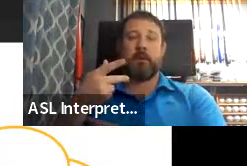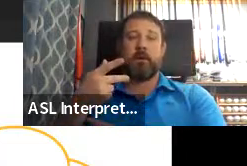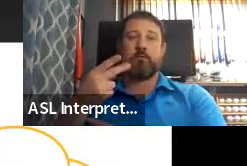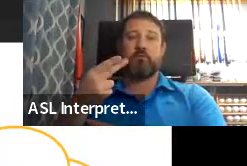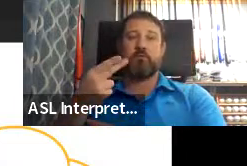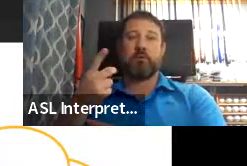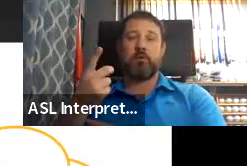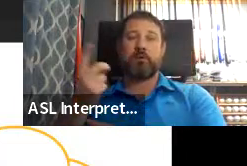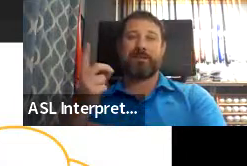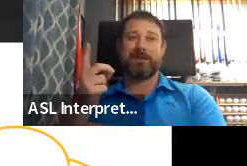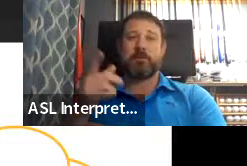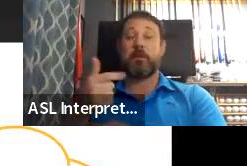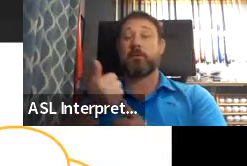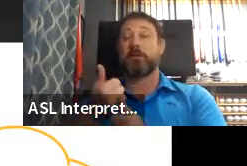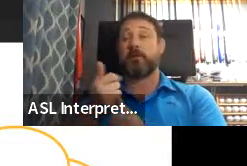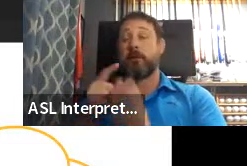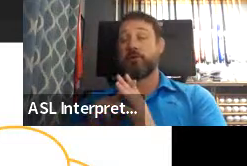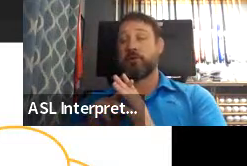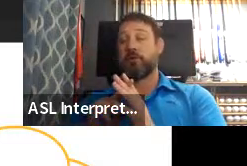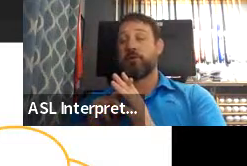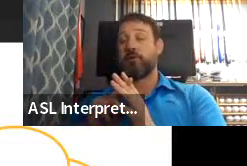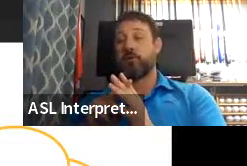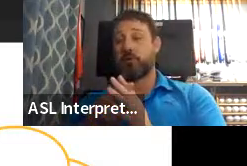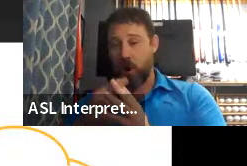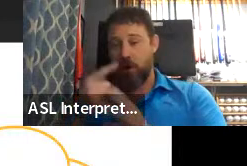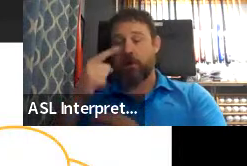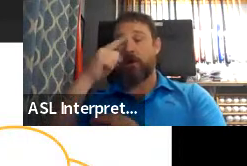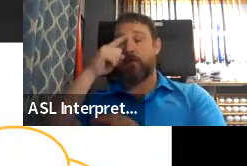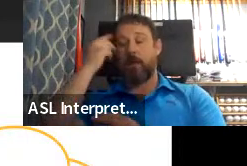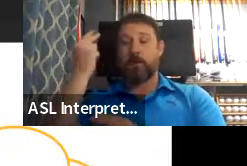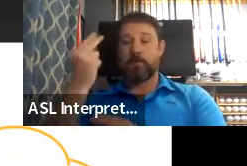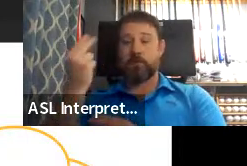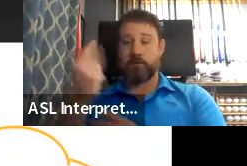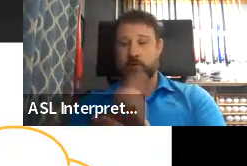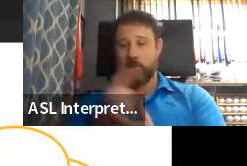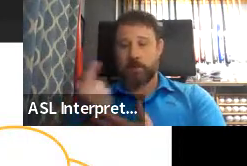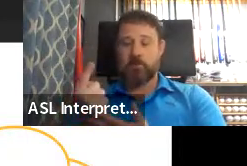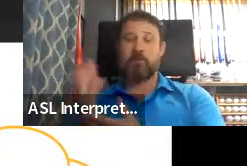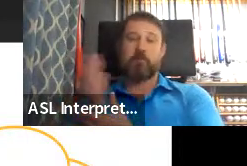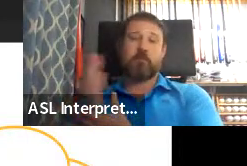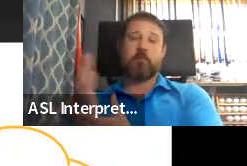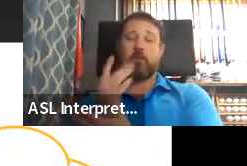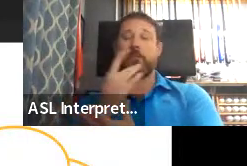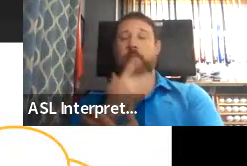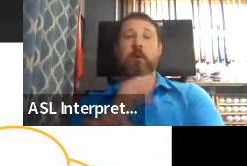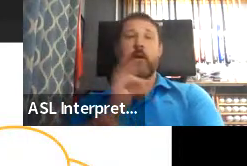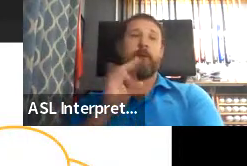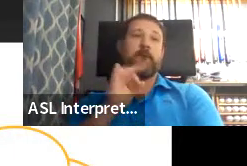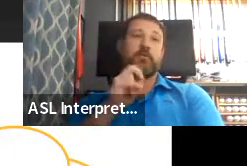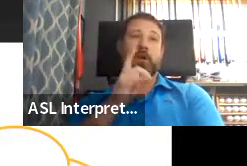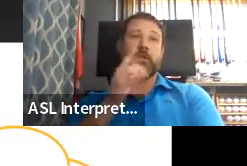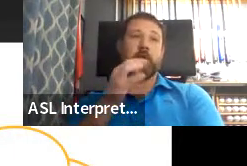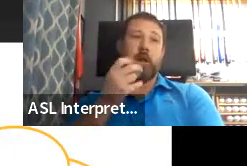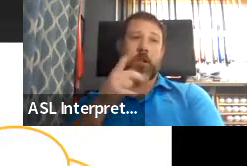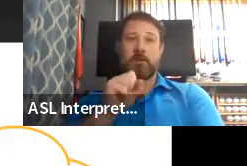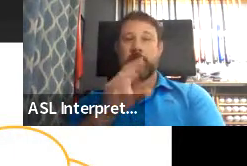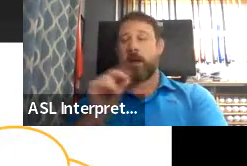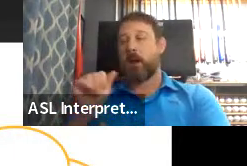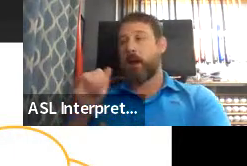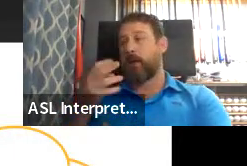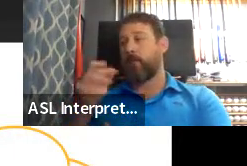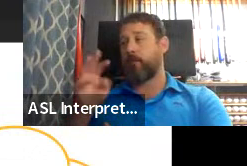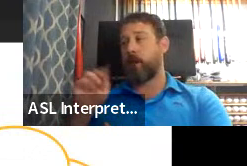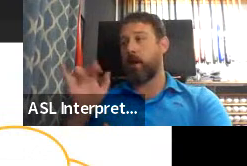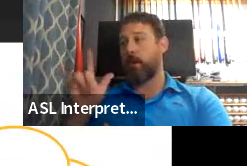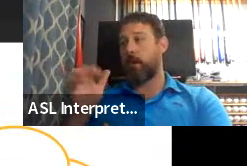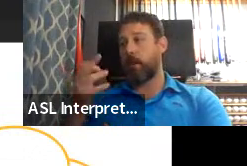Woodson started Negro History Week, and he put it between the birthdays of Frederick Douglass and Abraham Lincoln so that people would